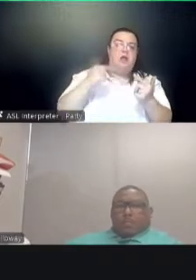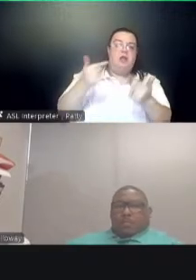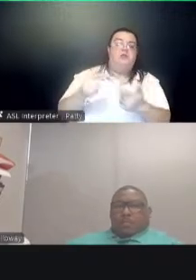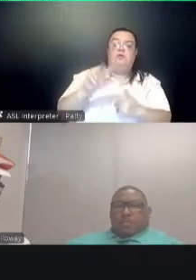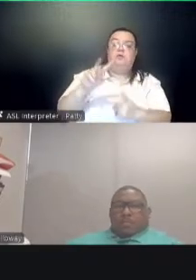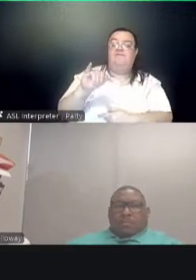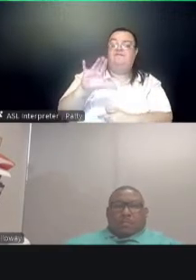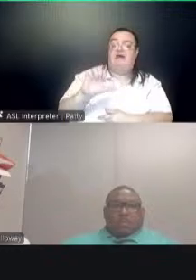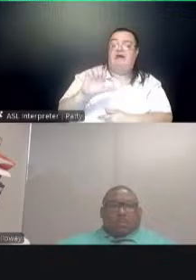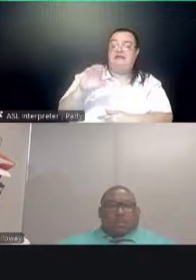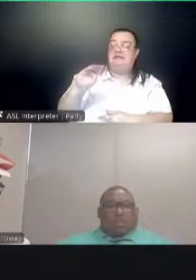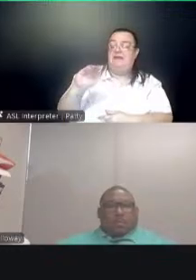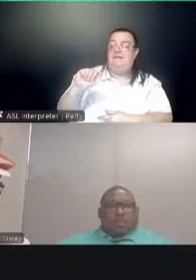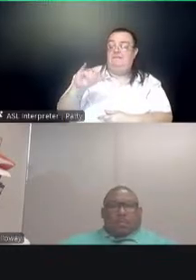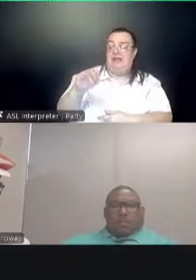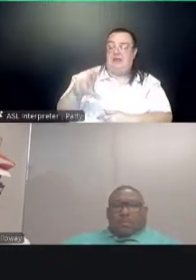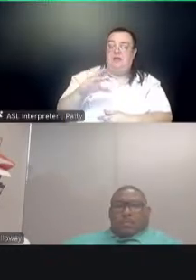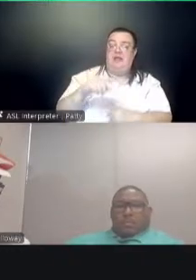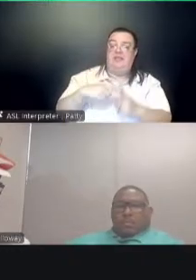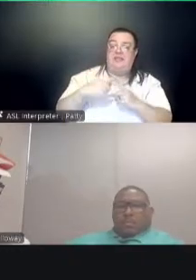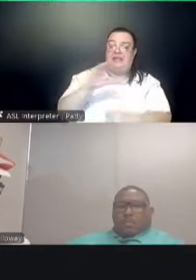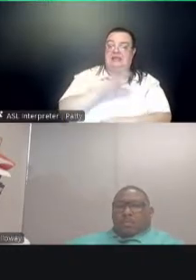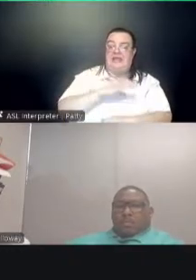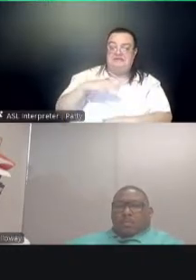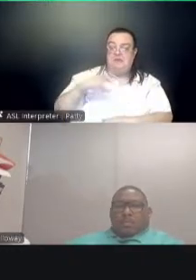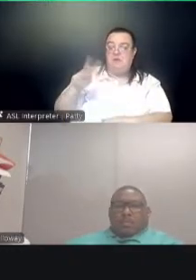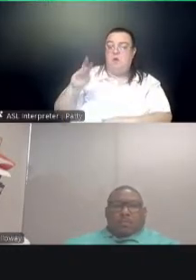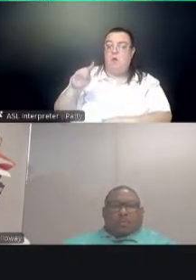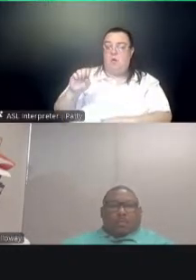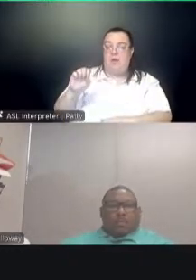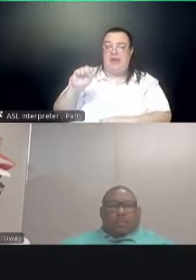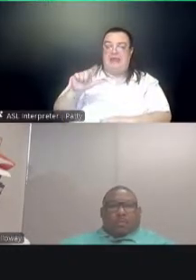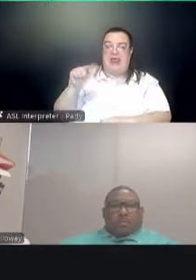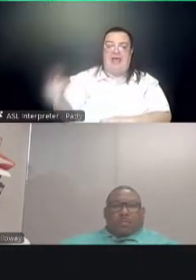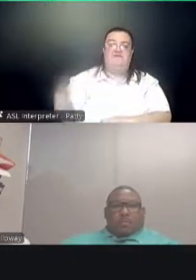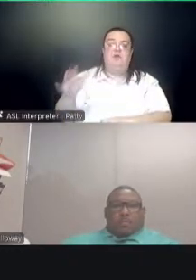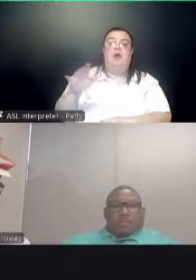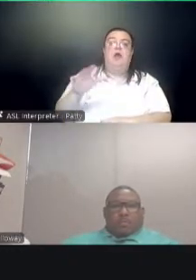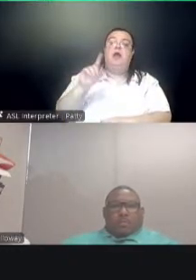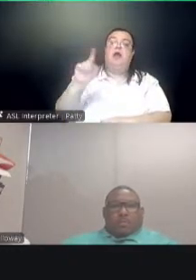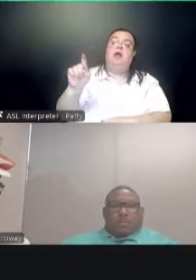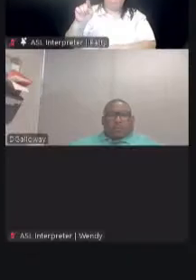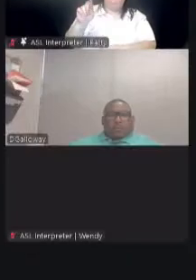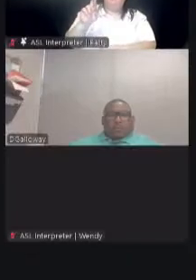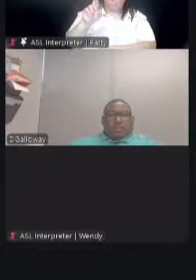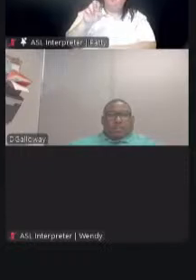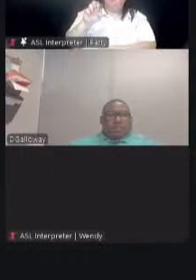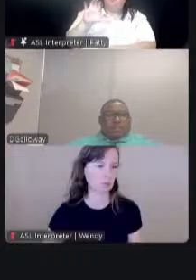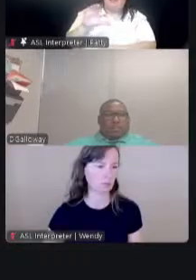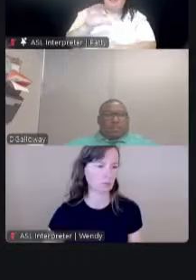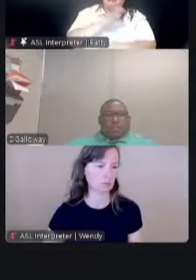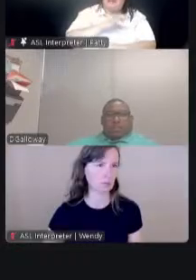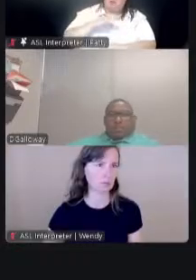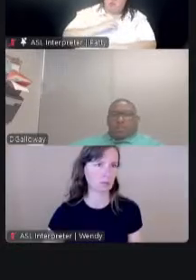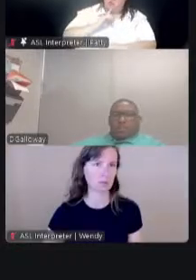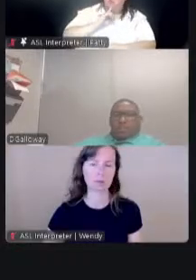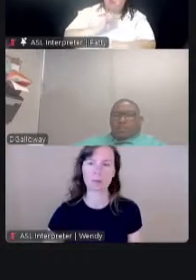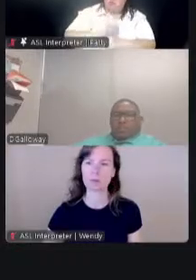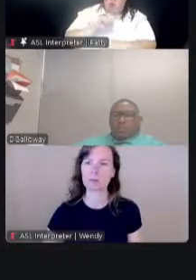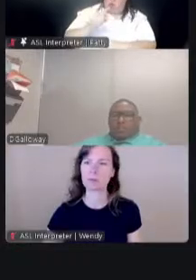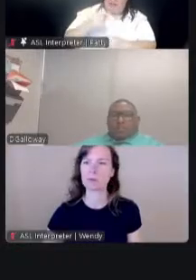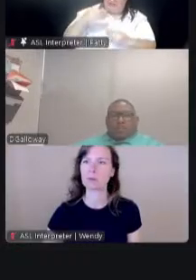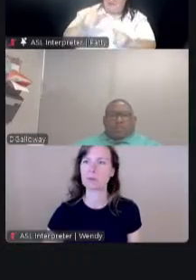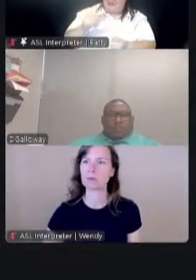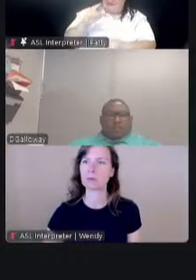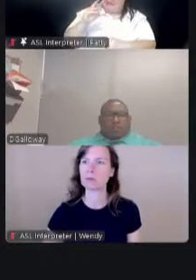and maybe Councilmember Wade can come in after, but is the rec council really only spending $600 a year